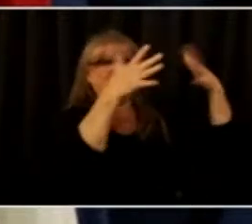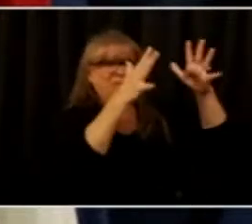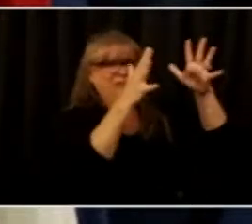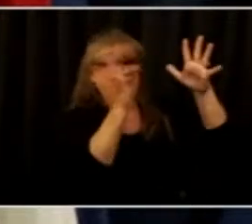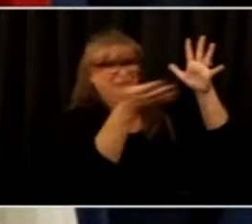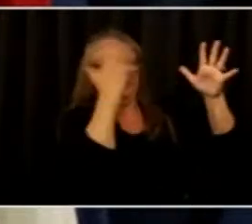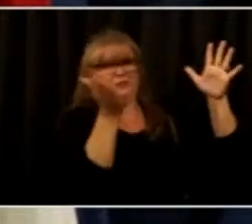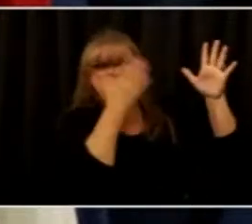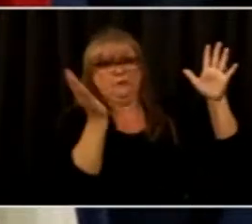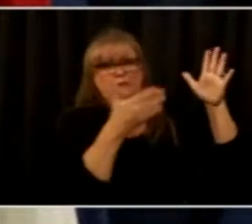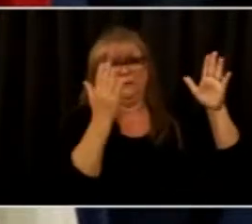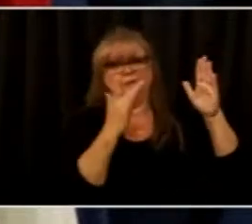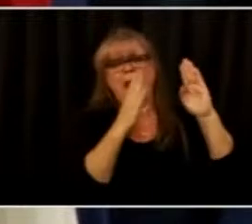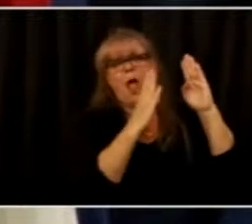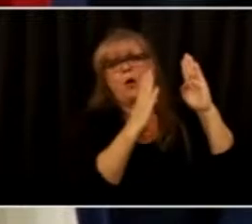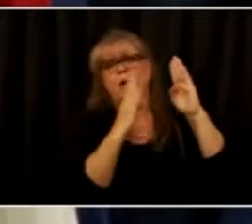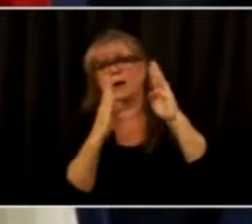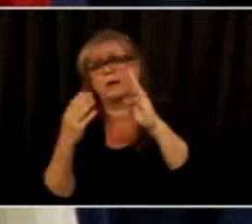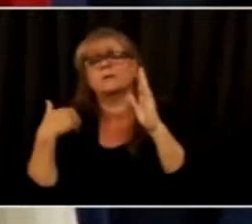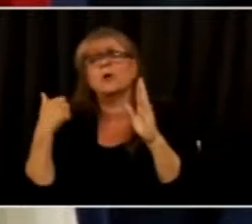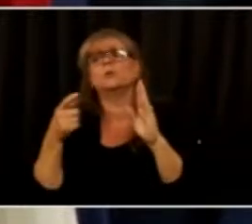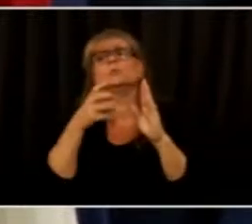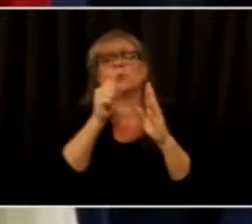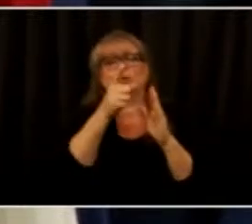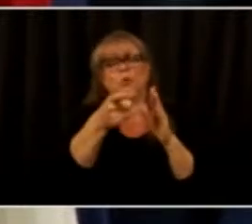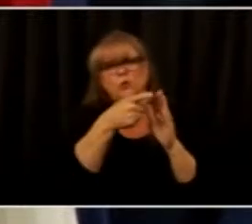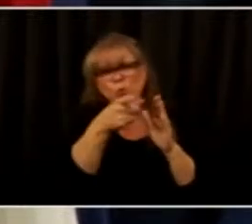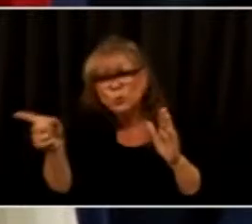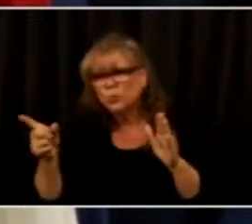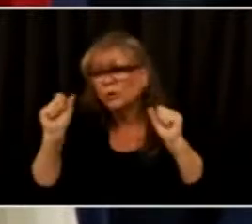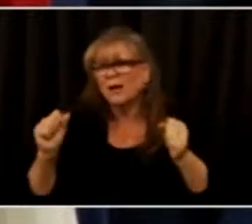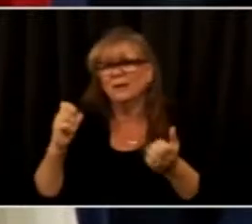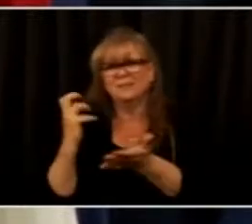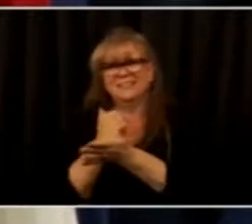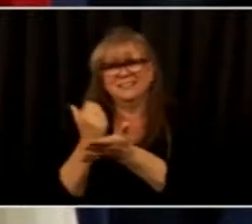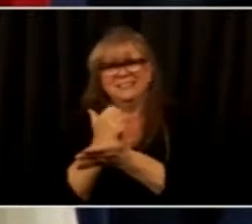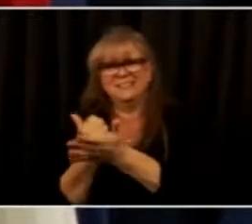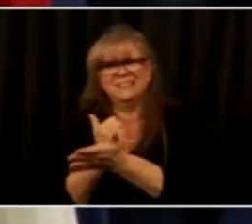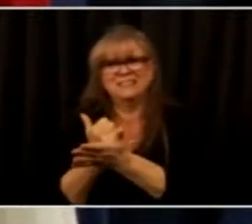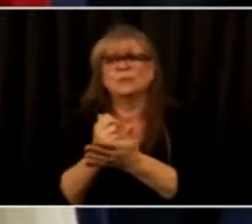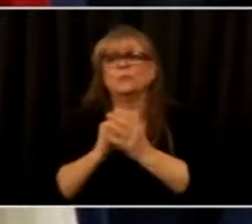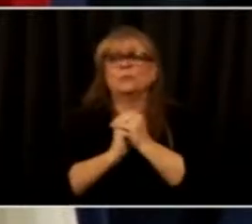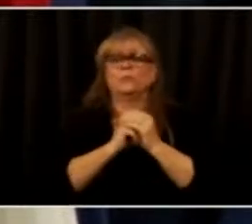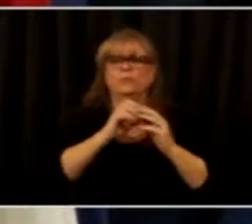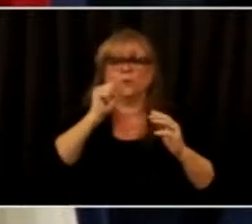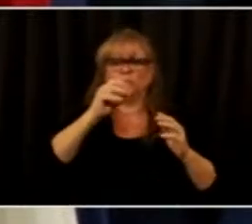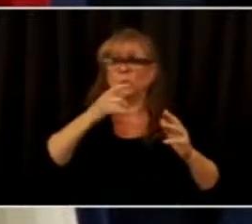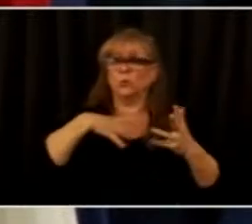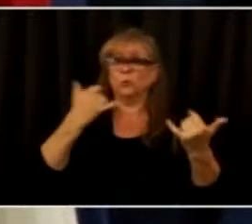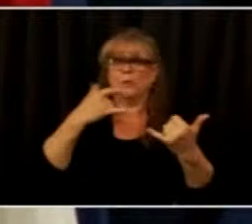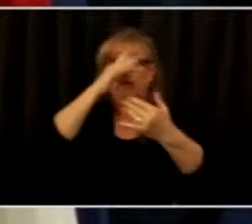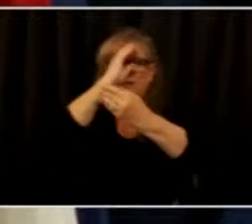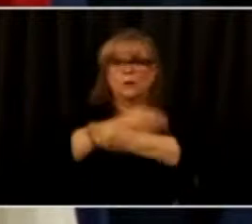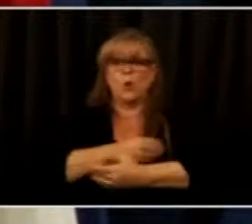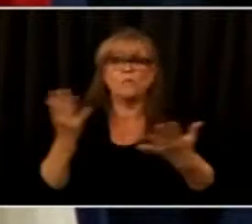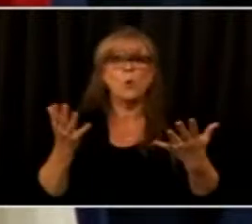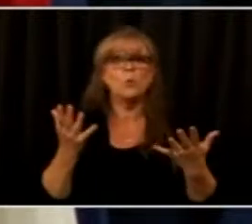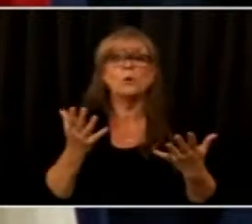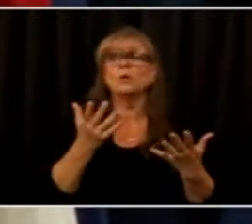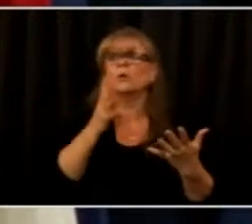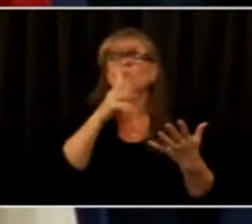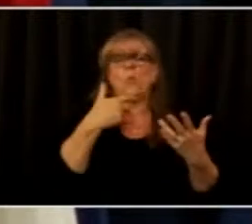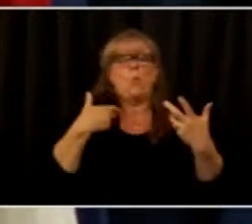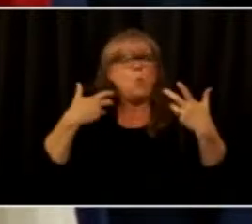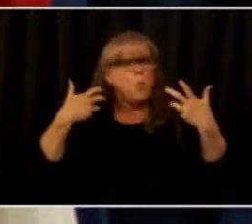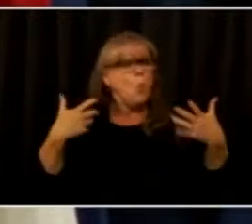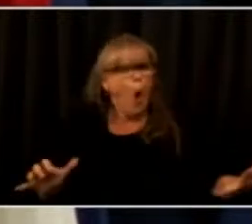off, we're shifting our focus, and we'll be issuing the guidance today, from not wasting a single dose and using every dose within